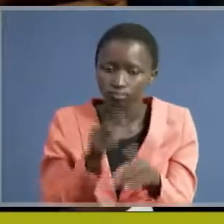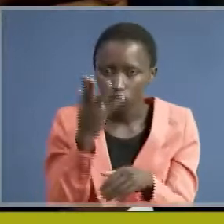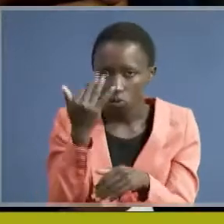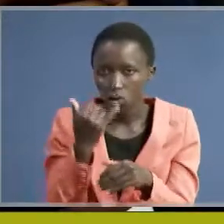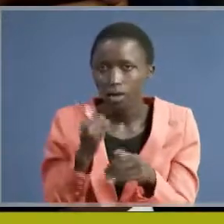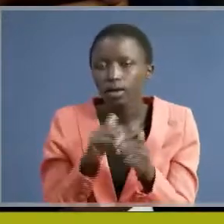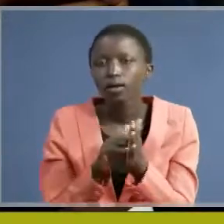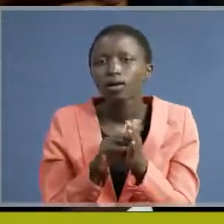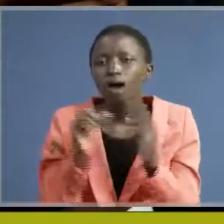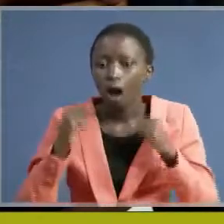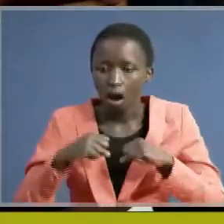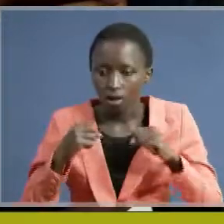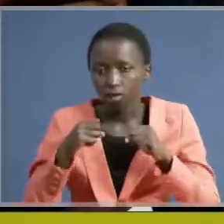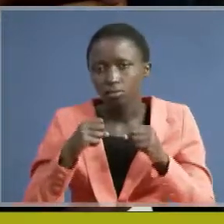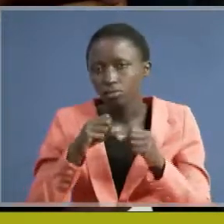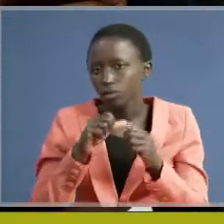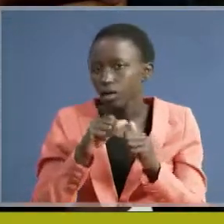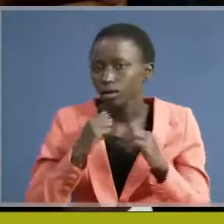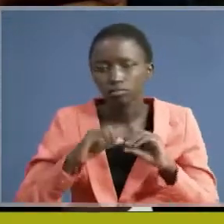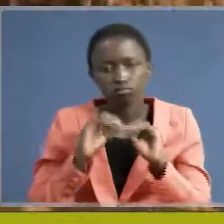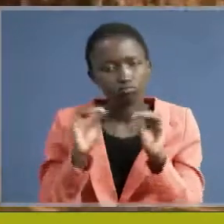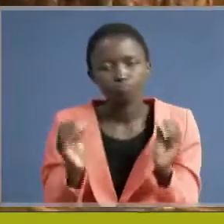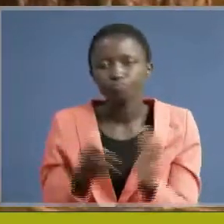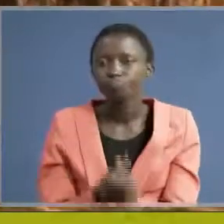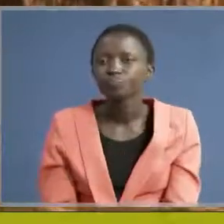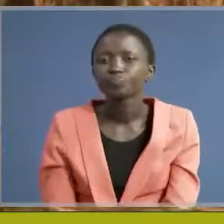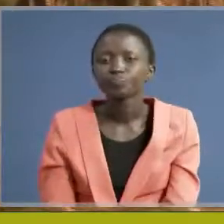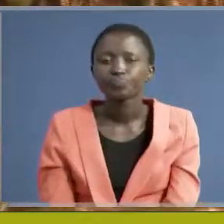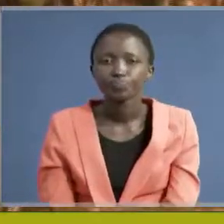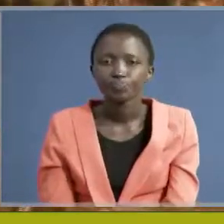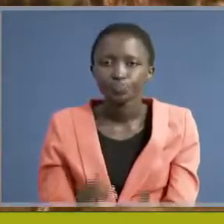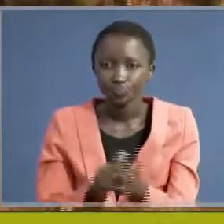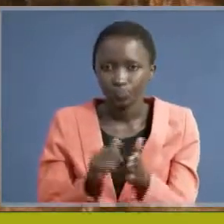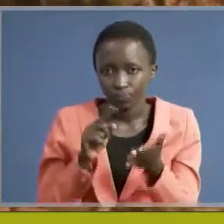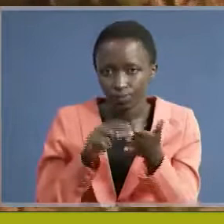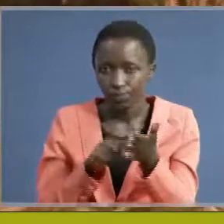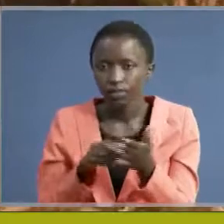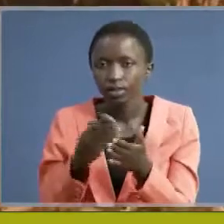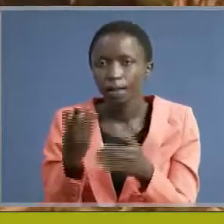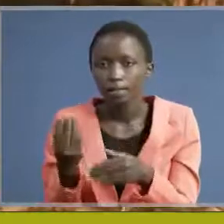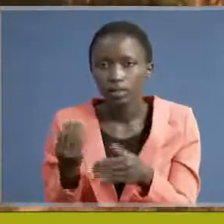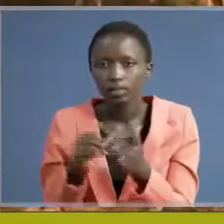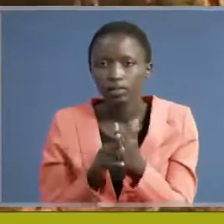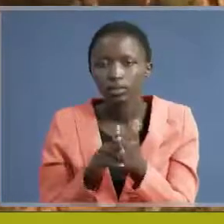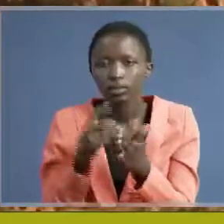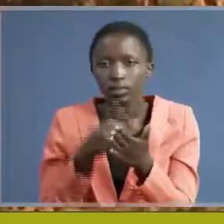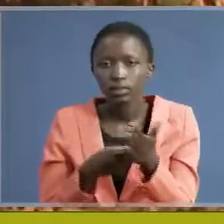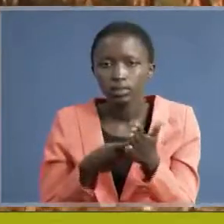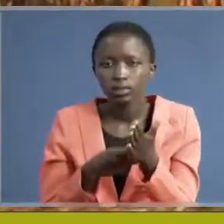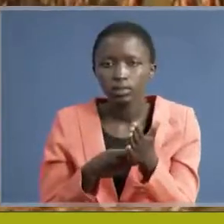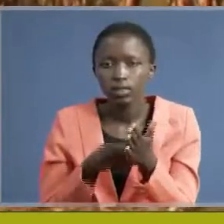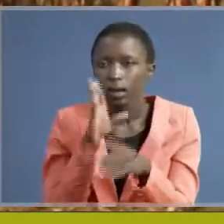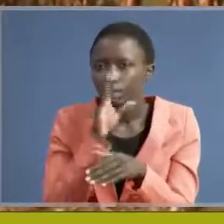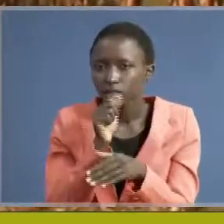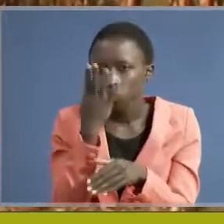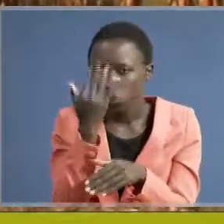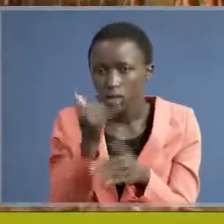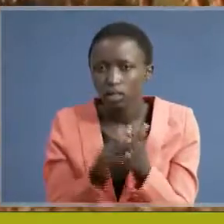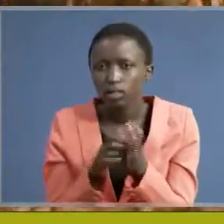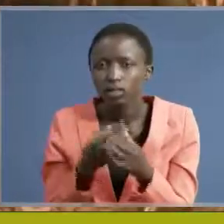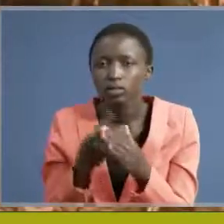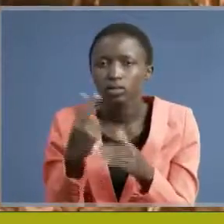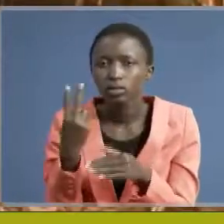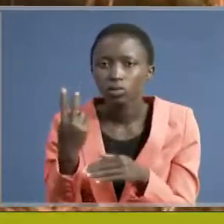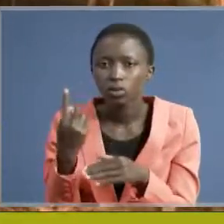to agree or disagree with what is going on. Tayari inabainika kuwa pesa za mlipa ushuru huenda zikapotea kwani gunia